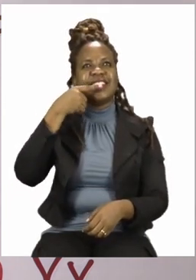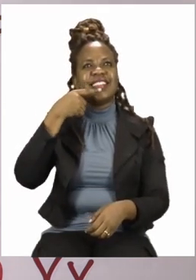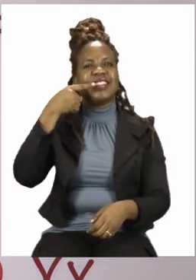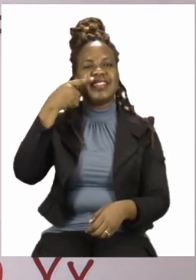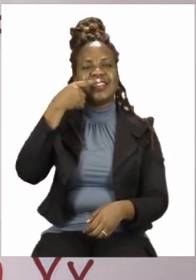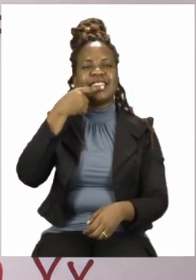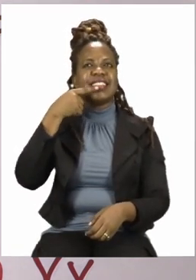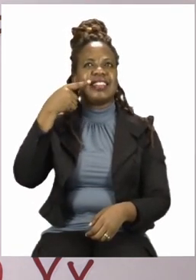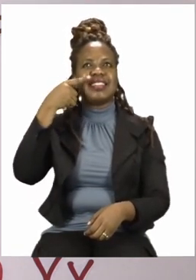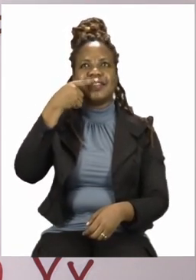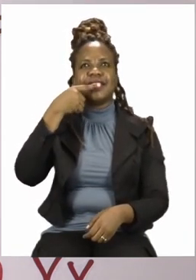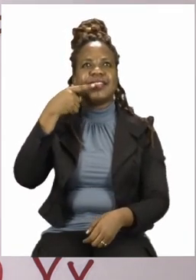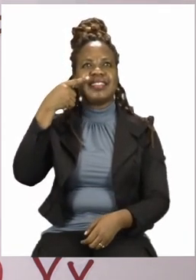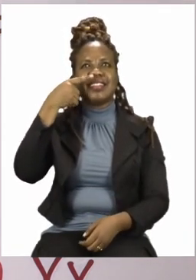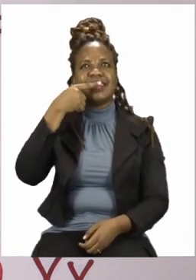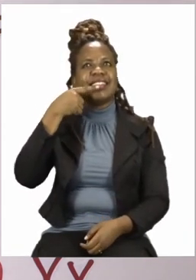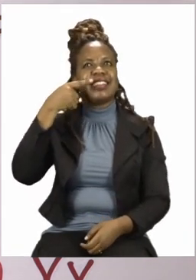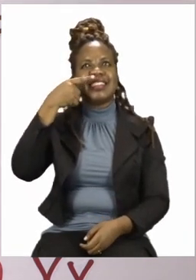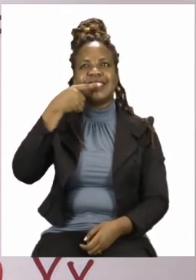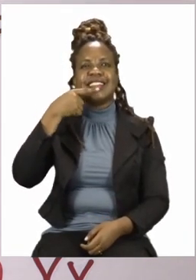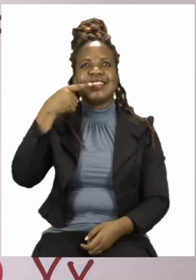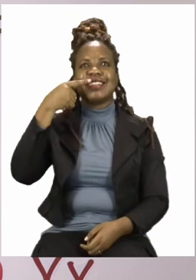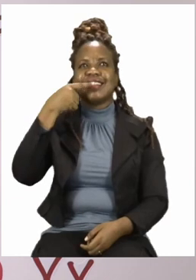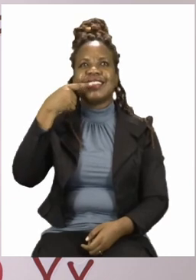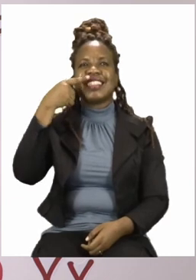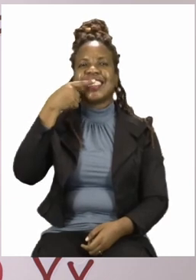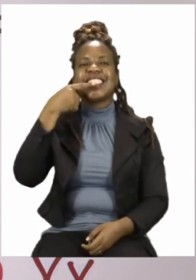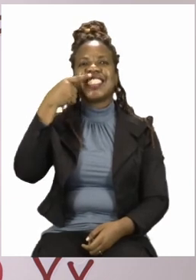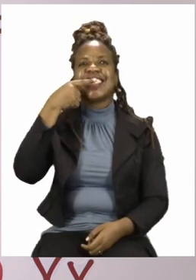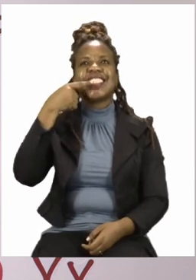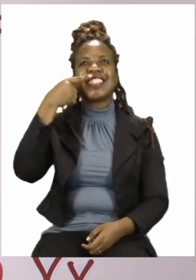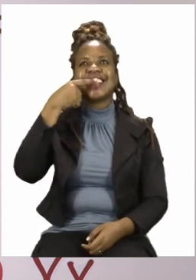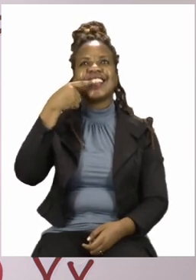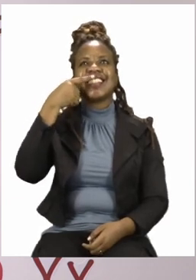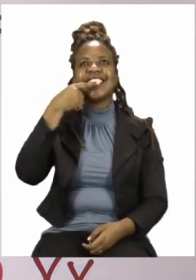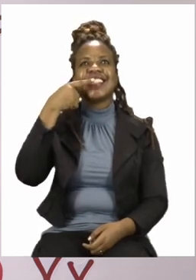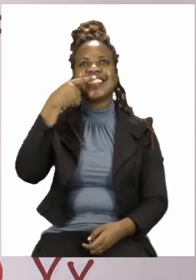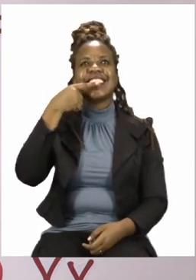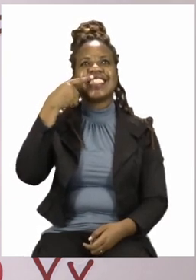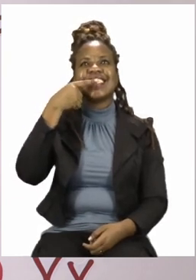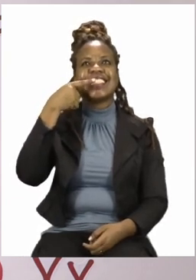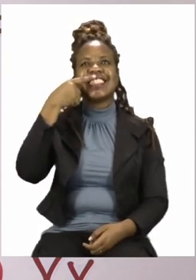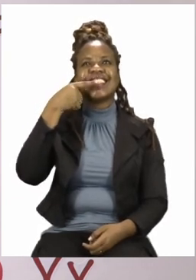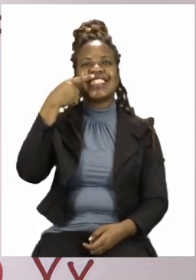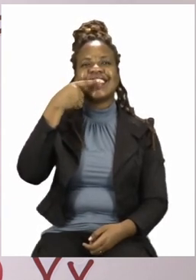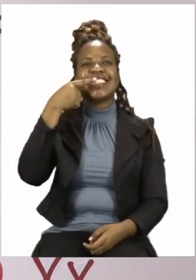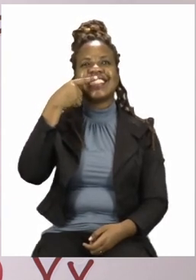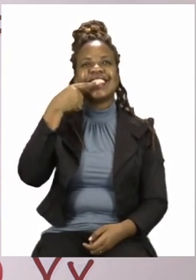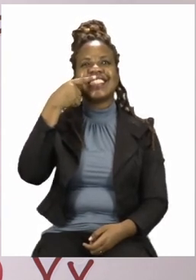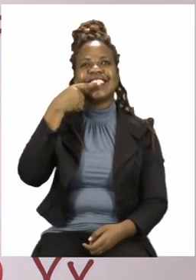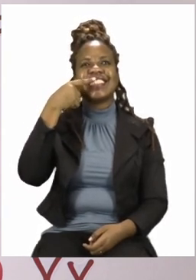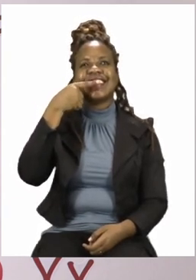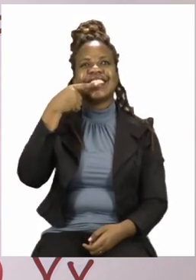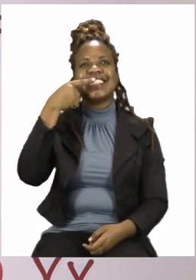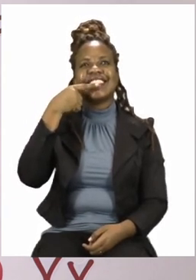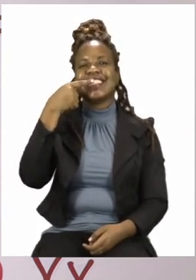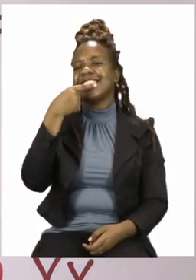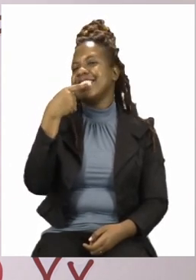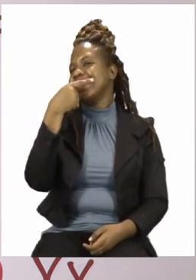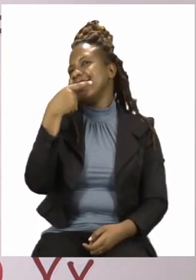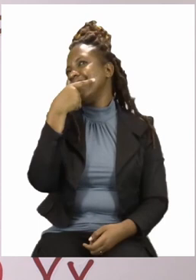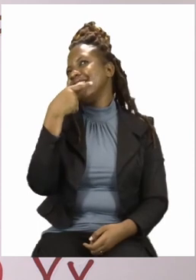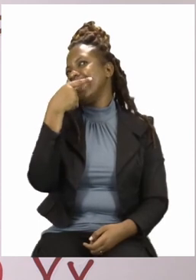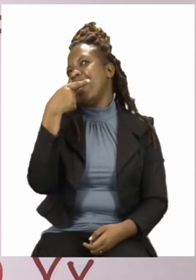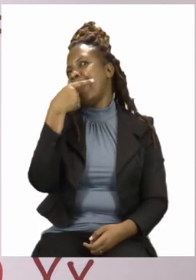small circular motions. So you're going to start with the front. Very good. Go to the